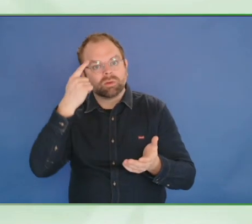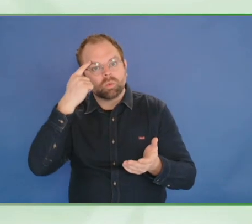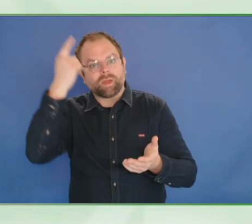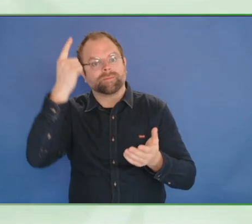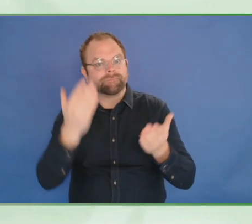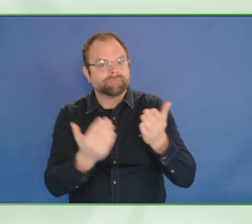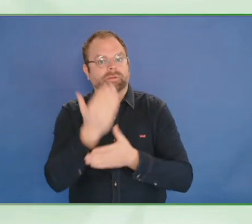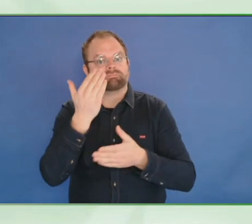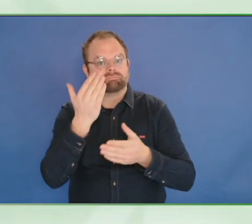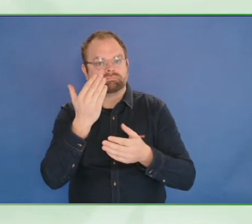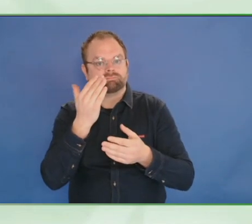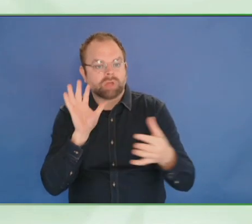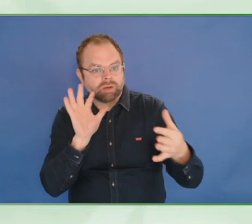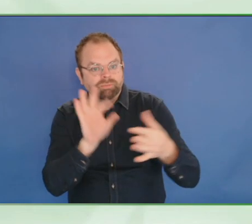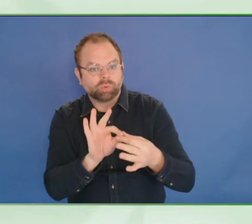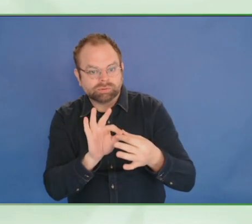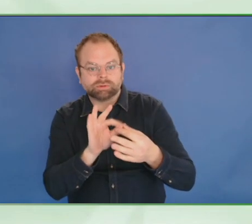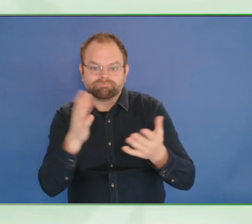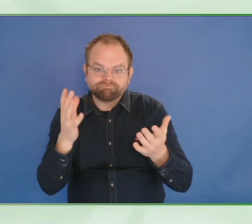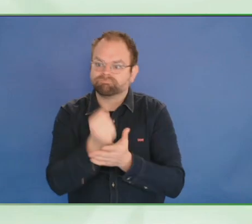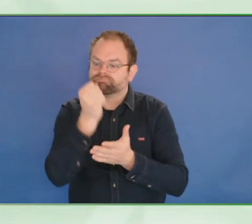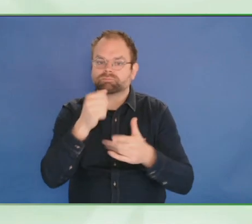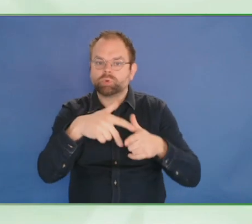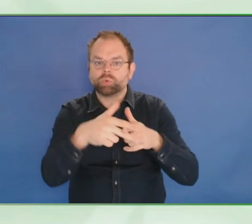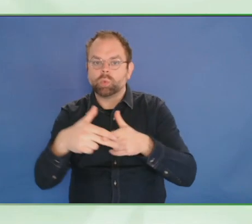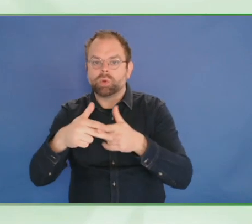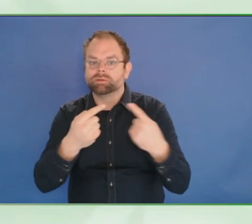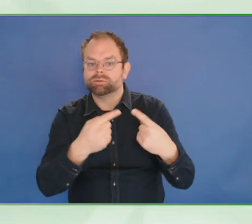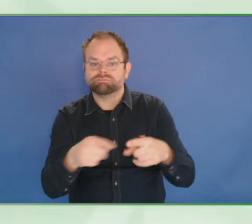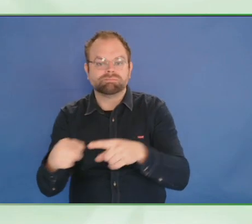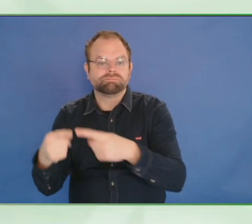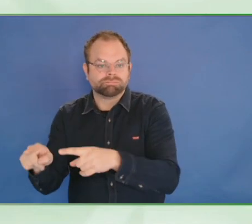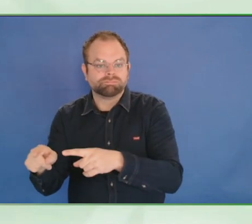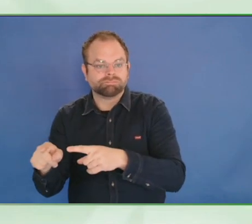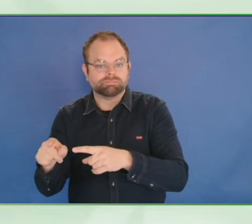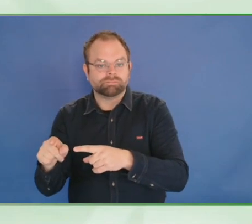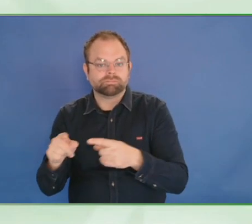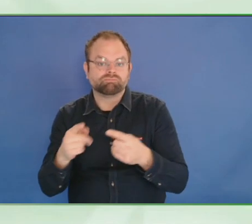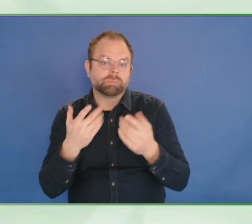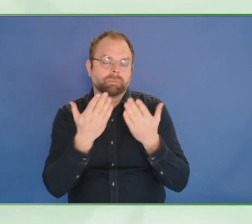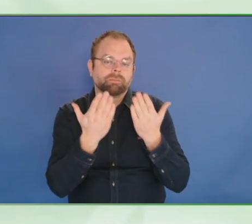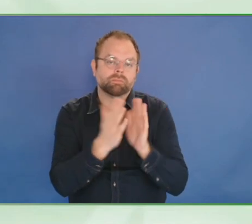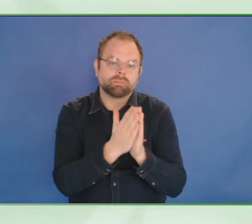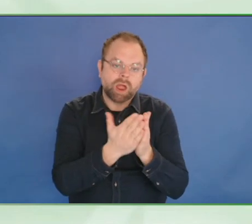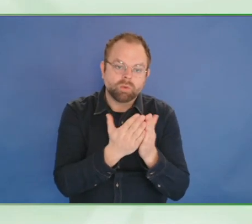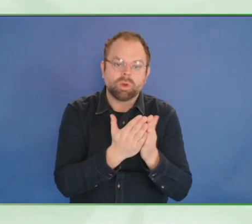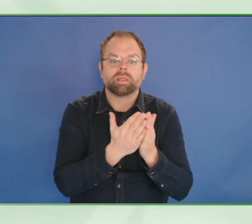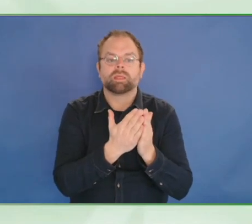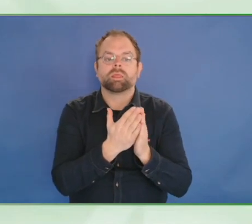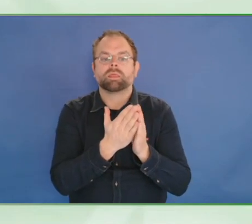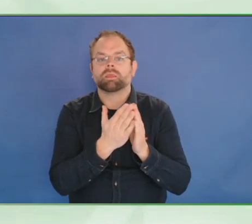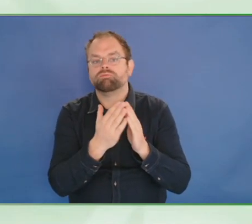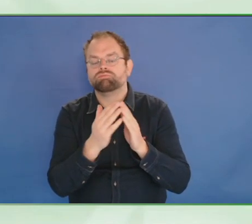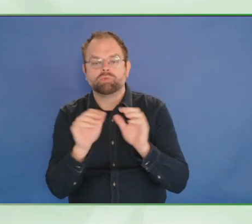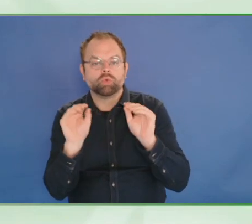approaches. I will begin with a brief description of myself. I'm old,